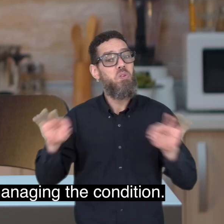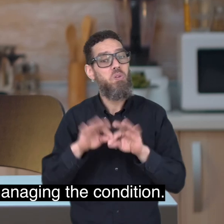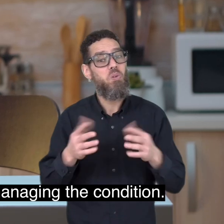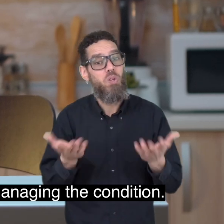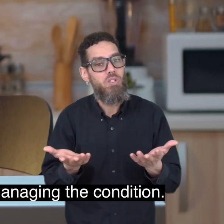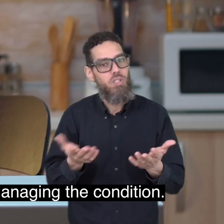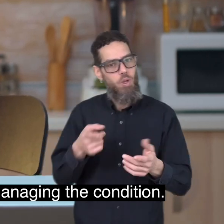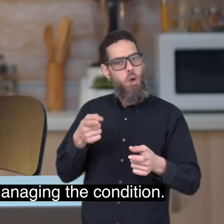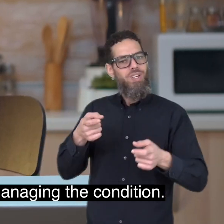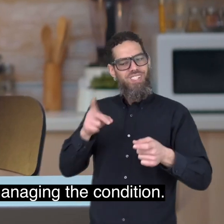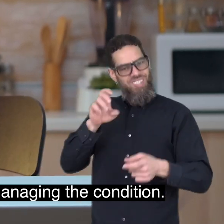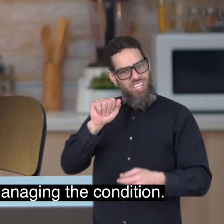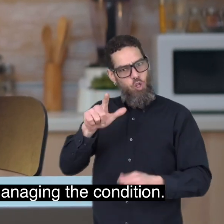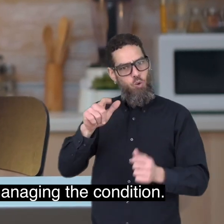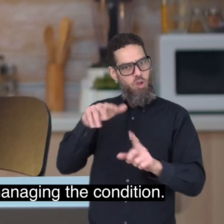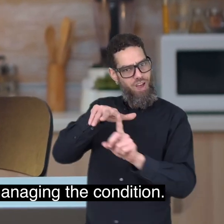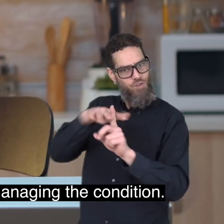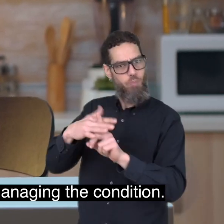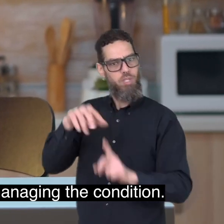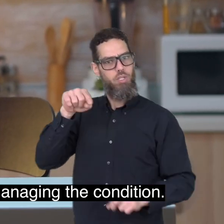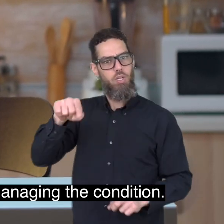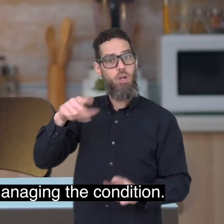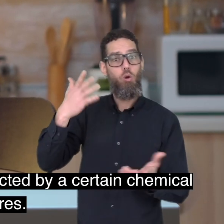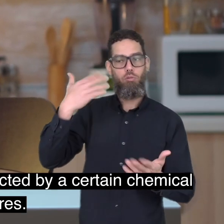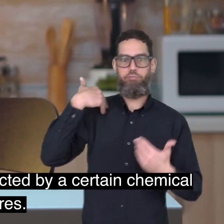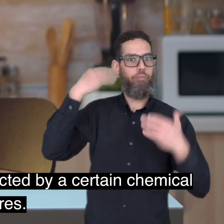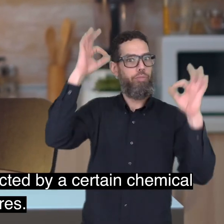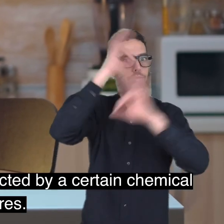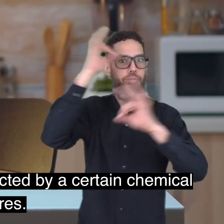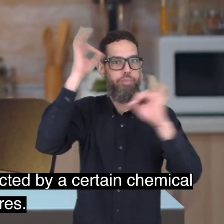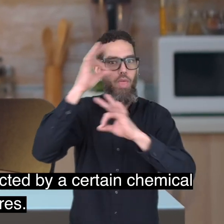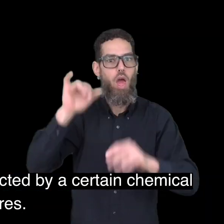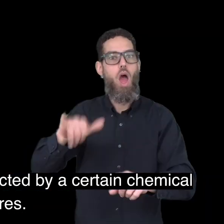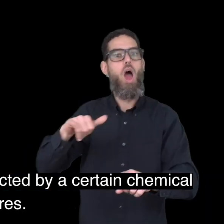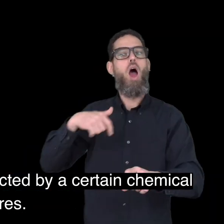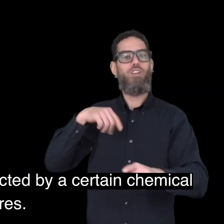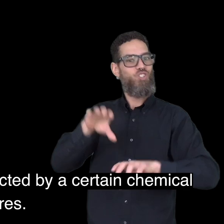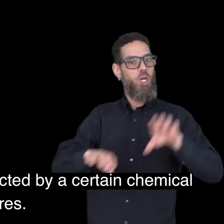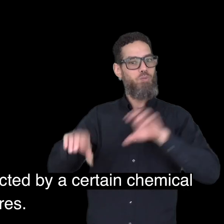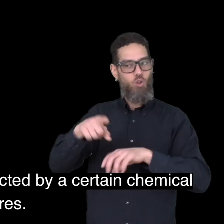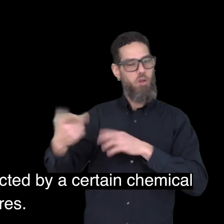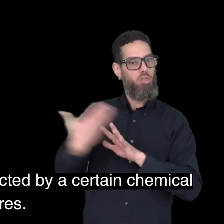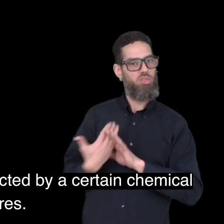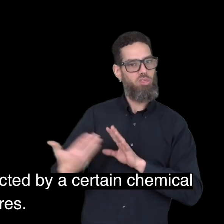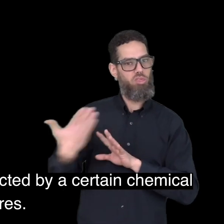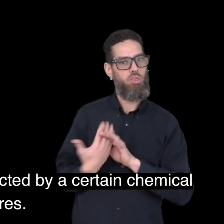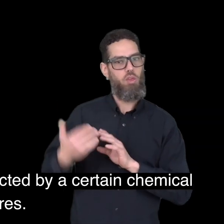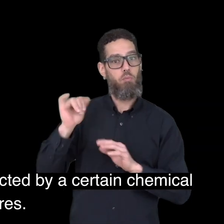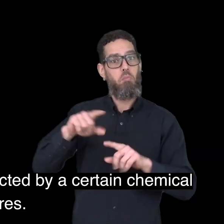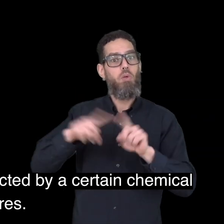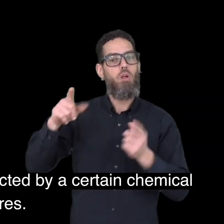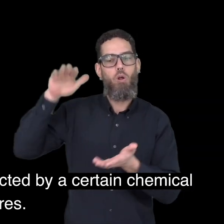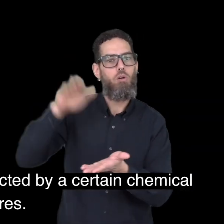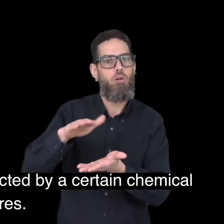person may not even be aware that they are being affected by a certain chemical until they reduce their overall exposures. These